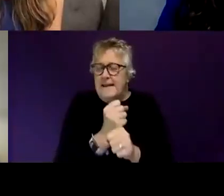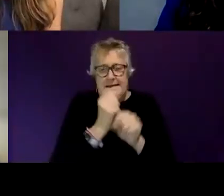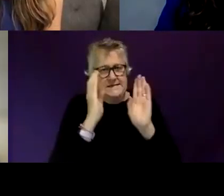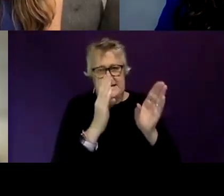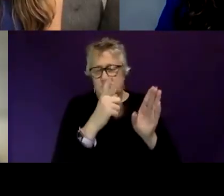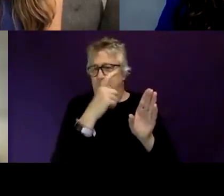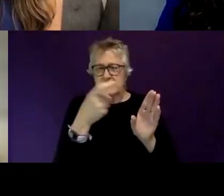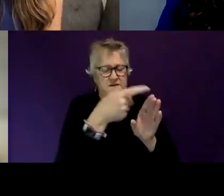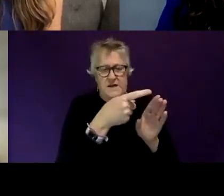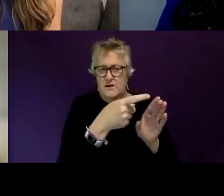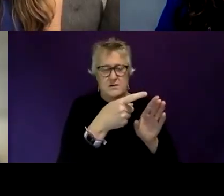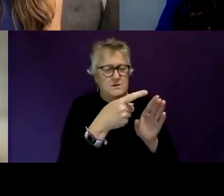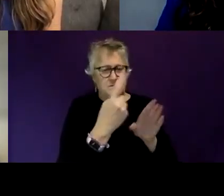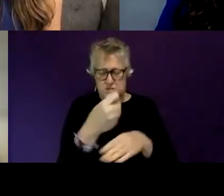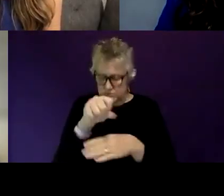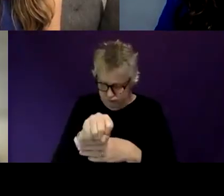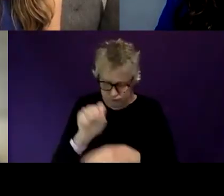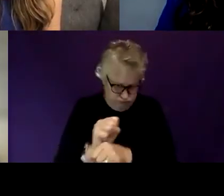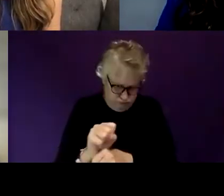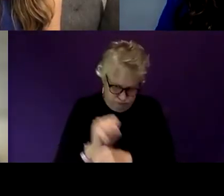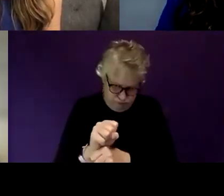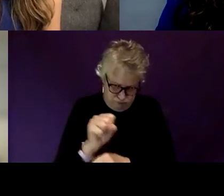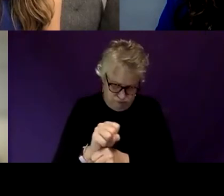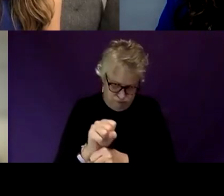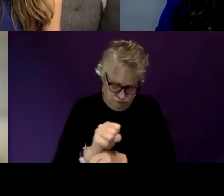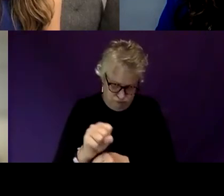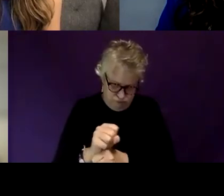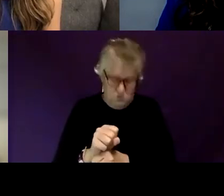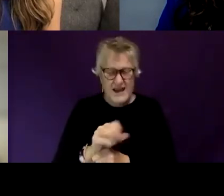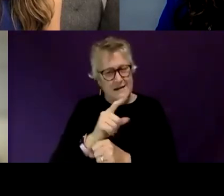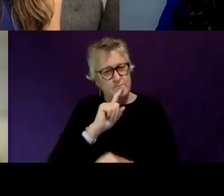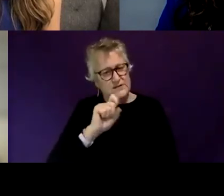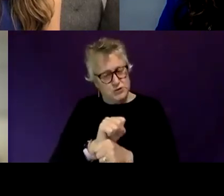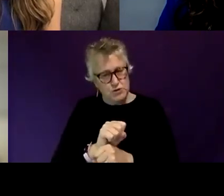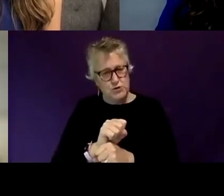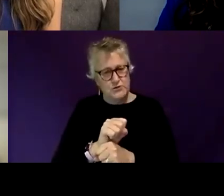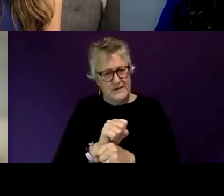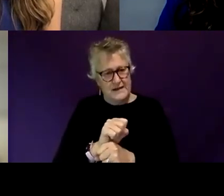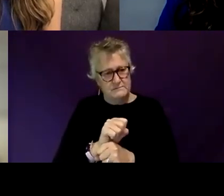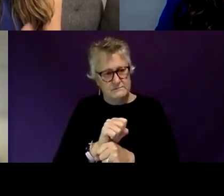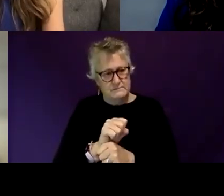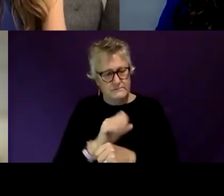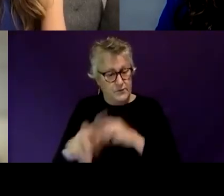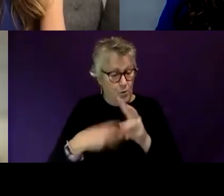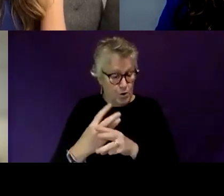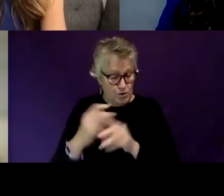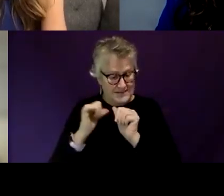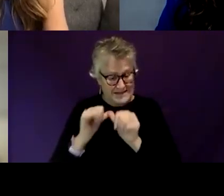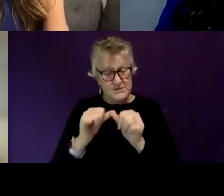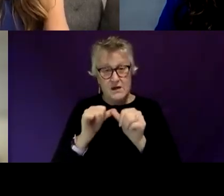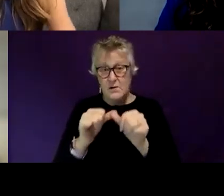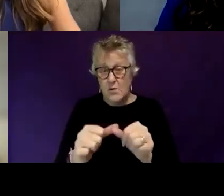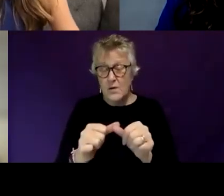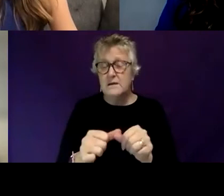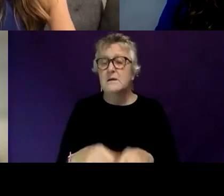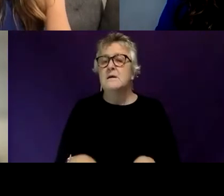and, making sure everything keeps running. And so it's their stories. And I know she was very important in our